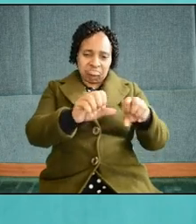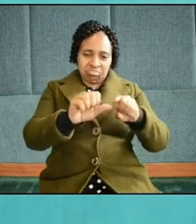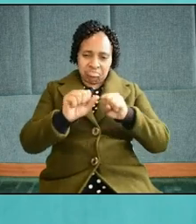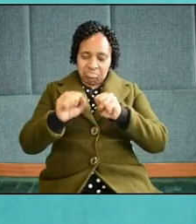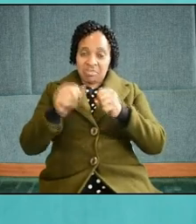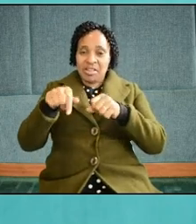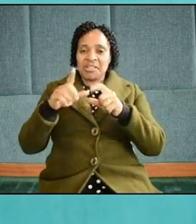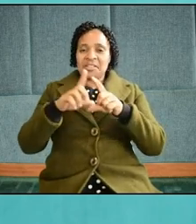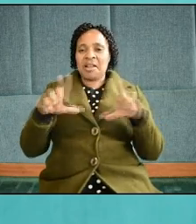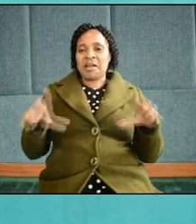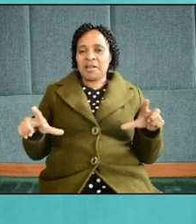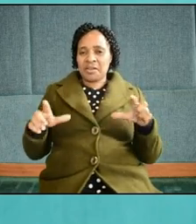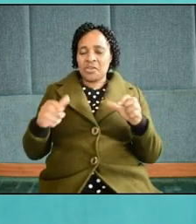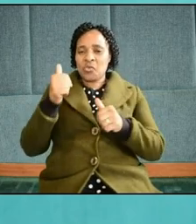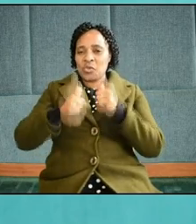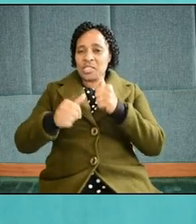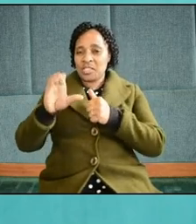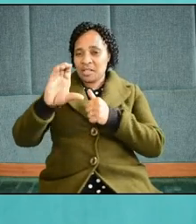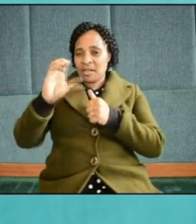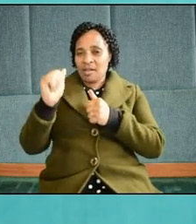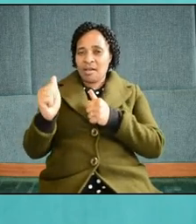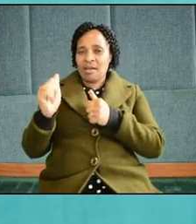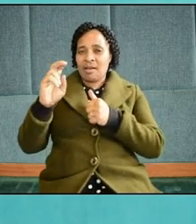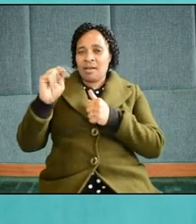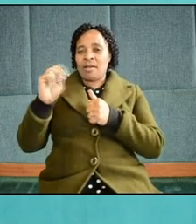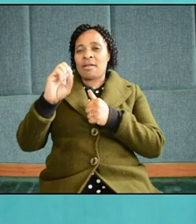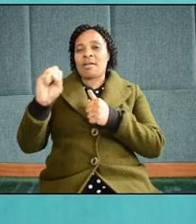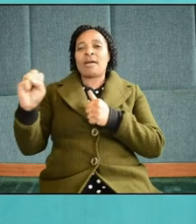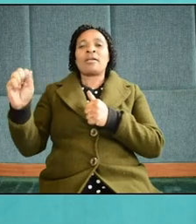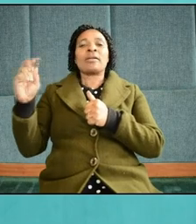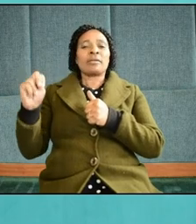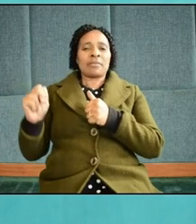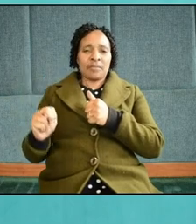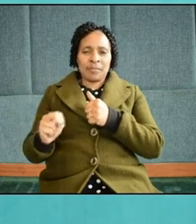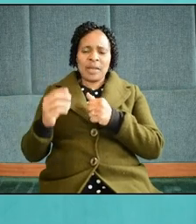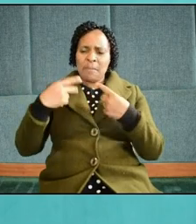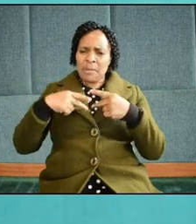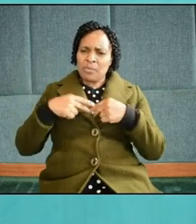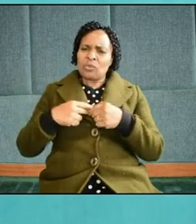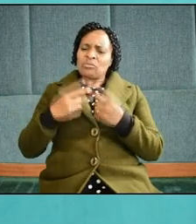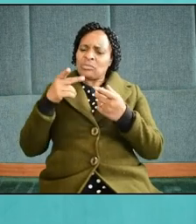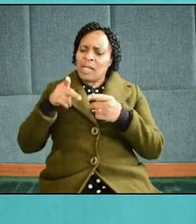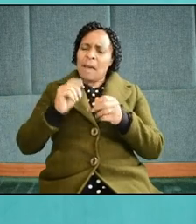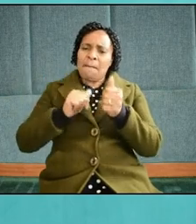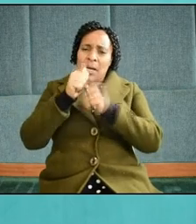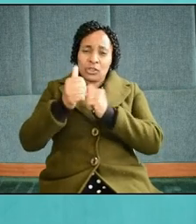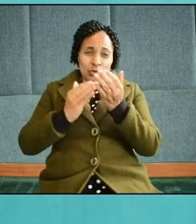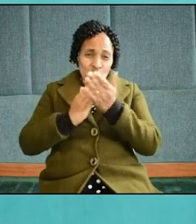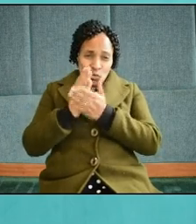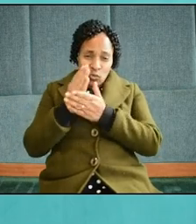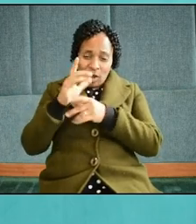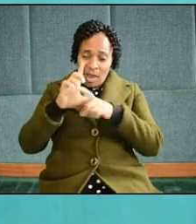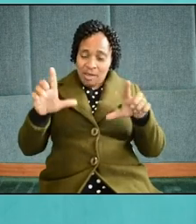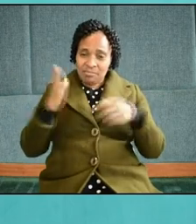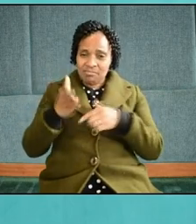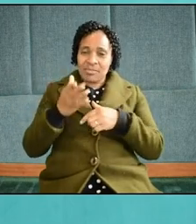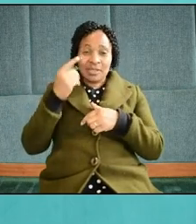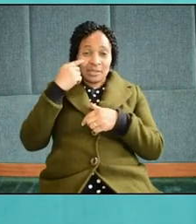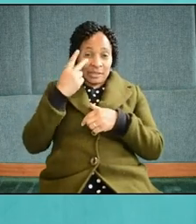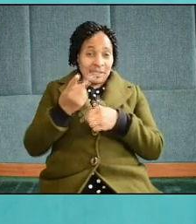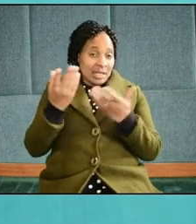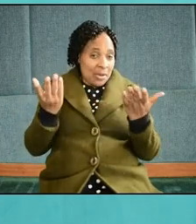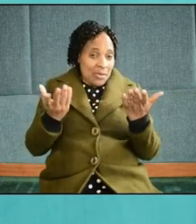the promised land, which is Canaan. And so there are some people that they have to pass through their land. And as we had seen even